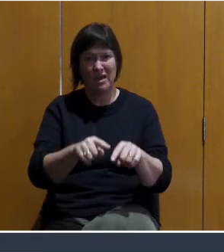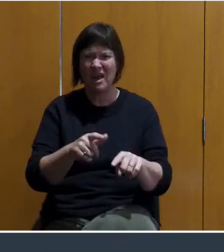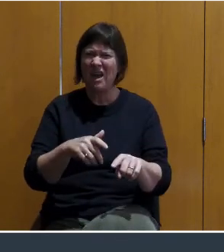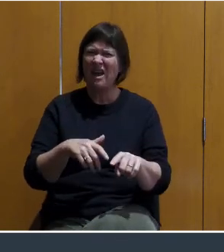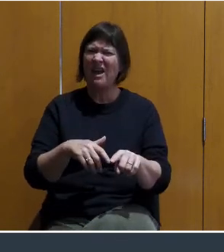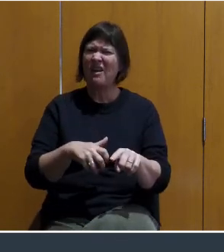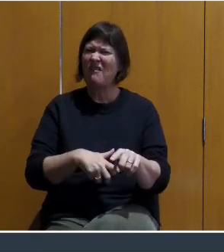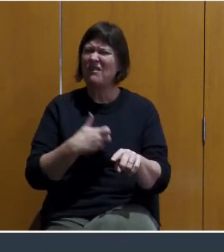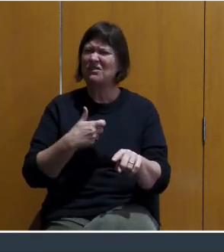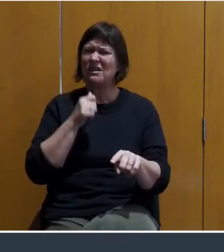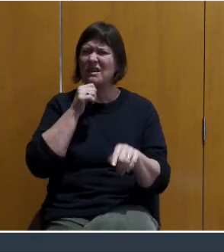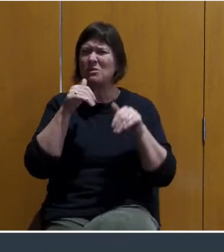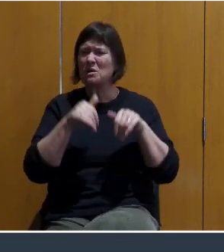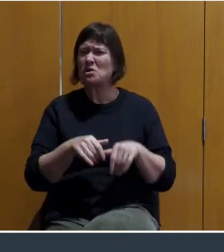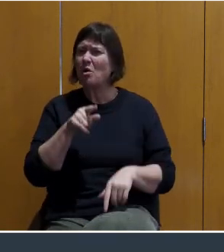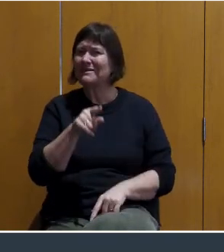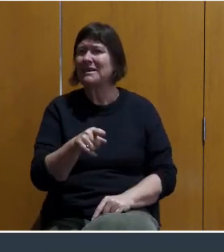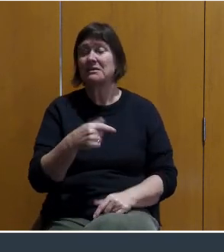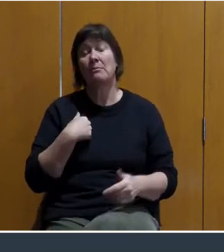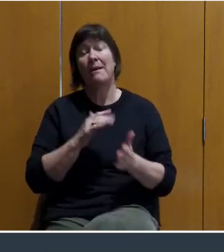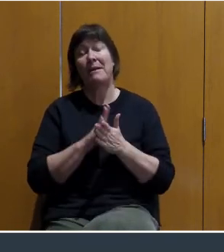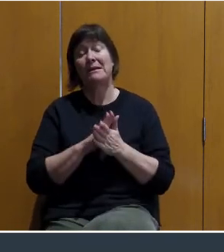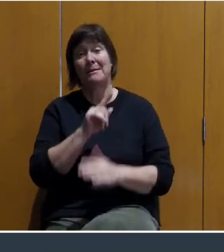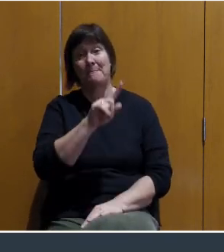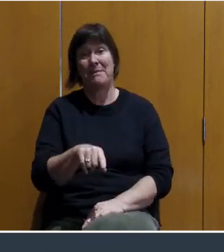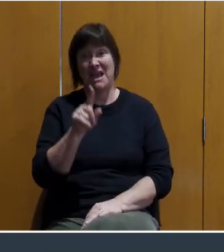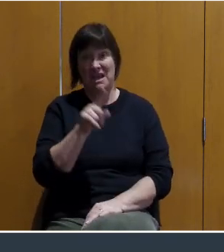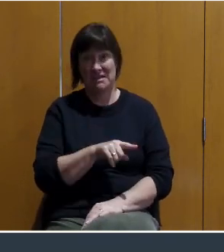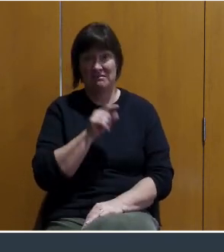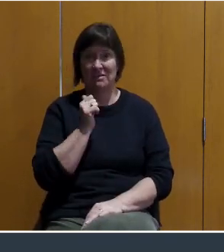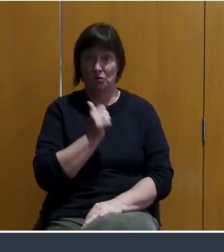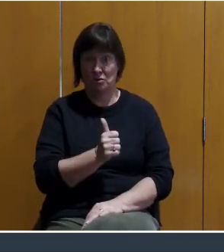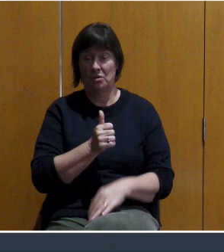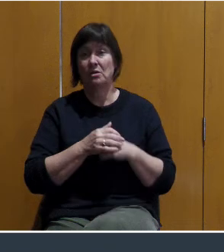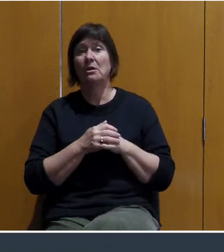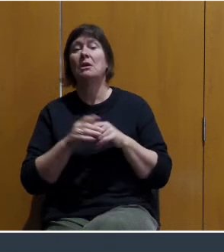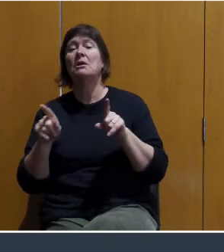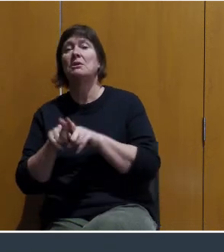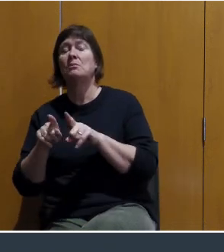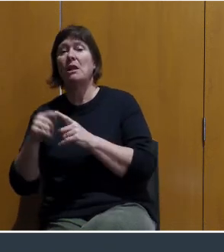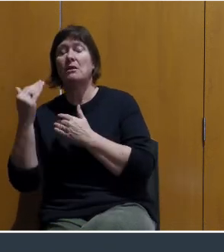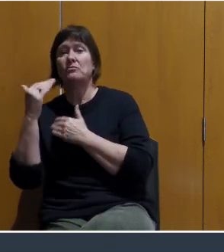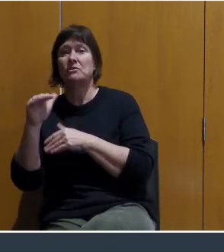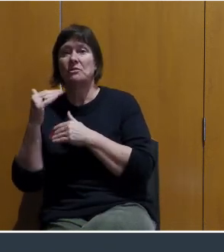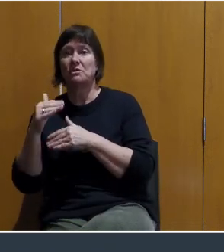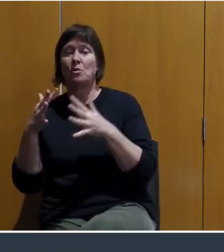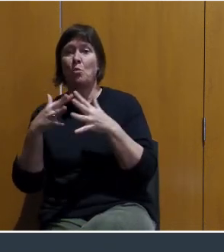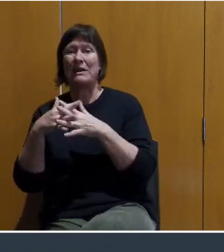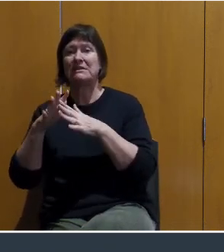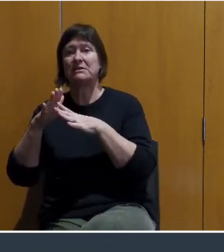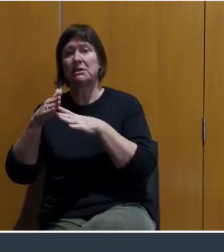down there, so I'm pleased to see that there's a general ban going on in there. And of course the other one is the restrictions on West Shore